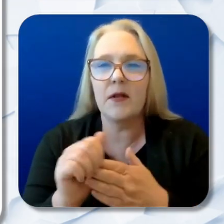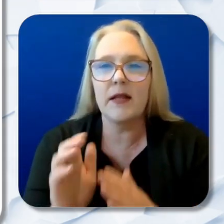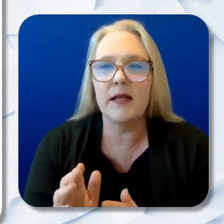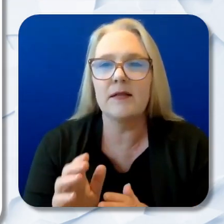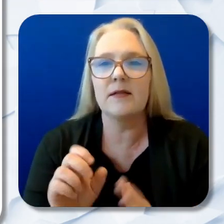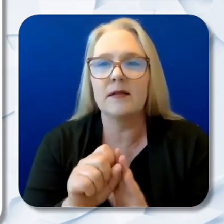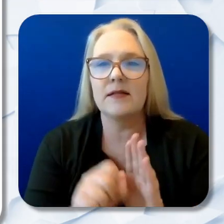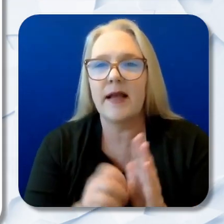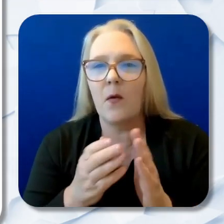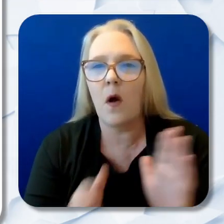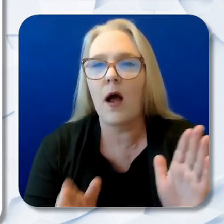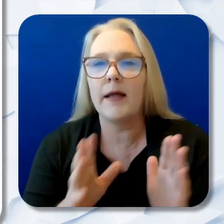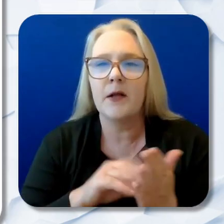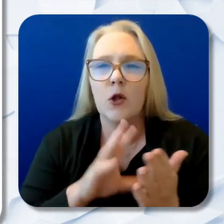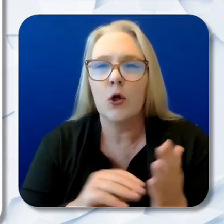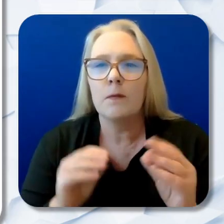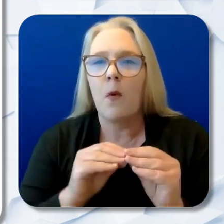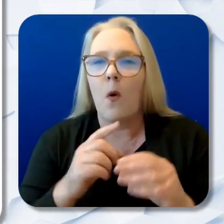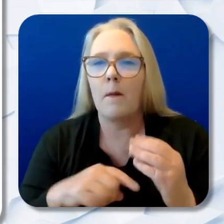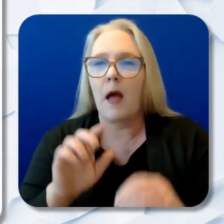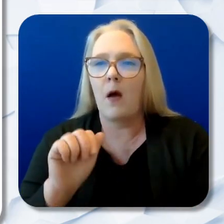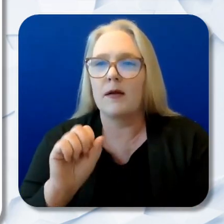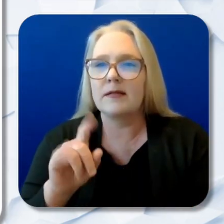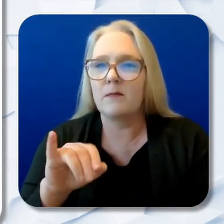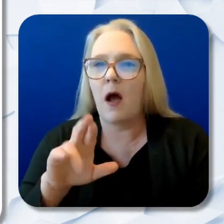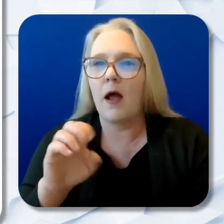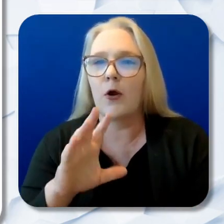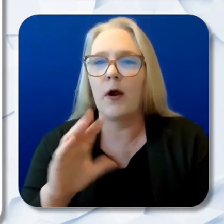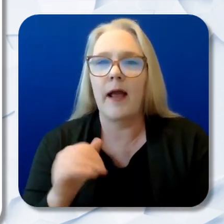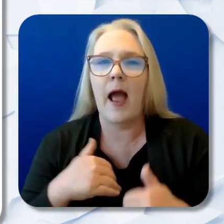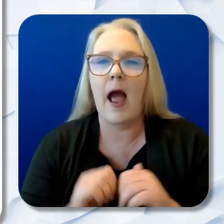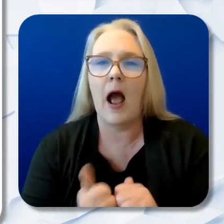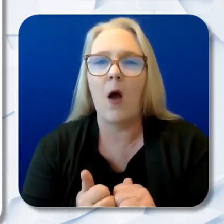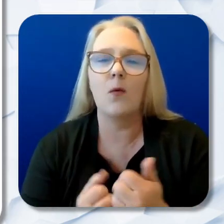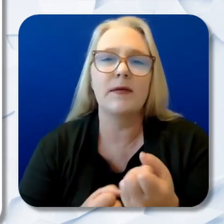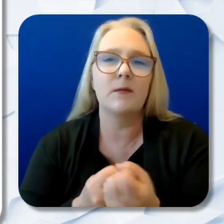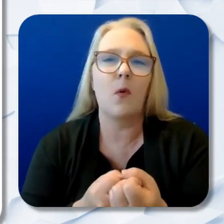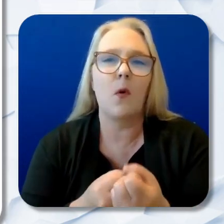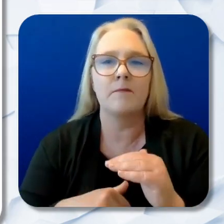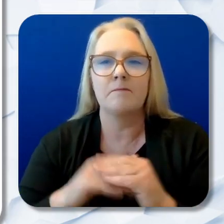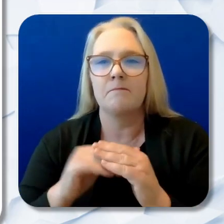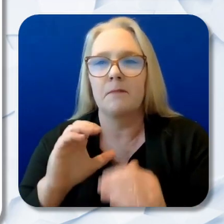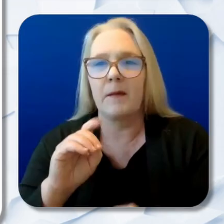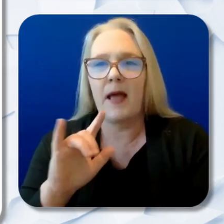more about what Aspire is currently doing to support capacity building throughout the state. The CDE